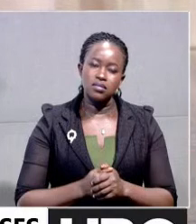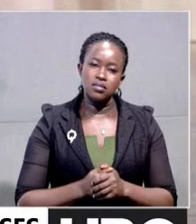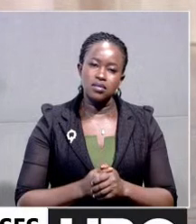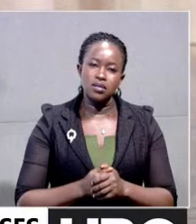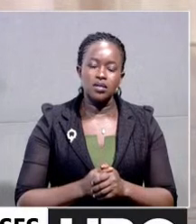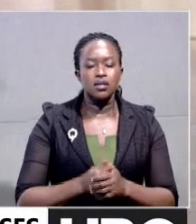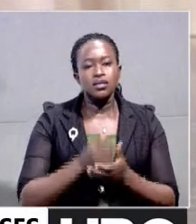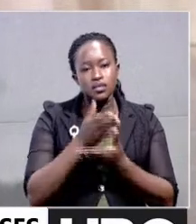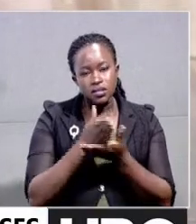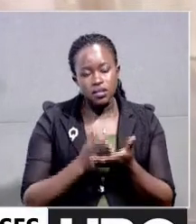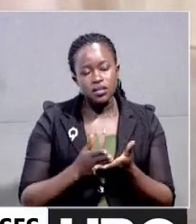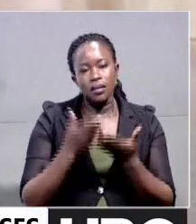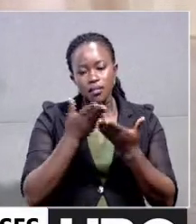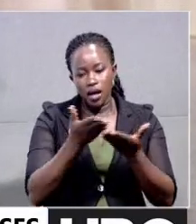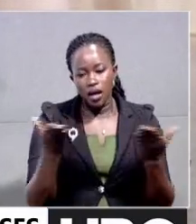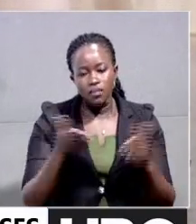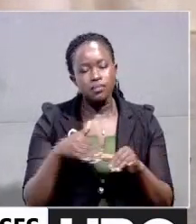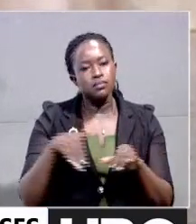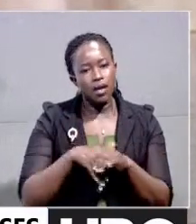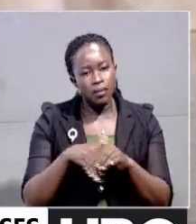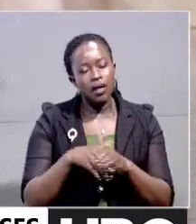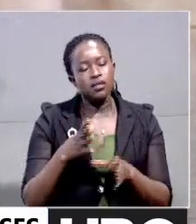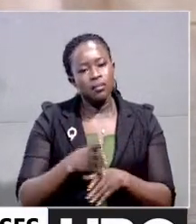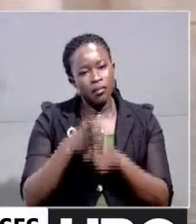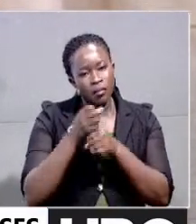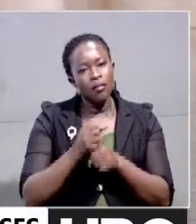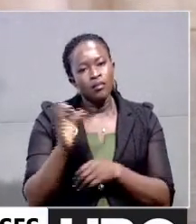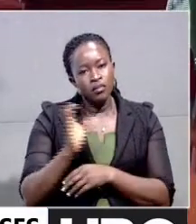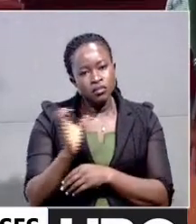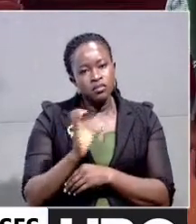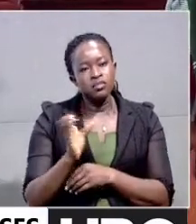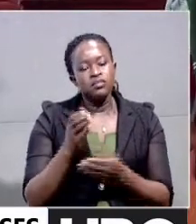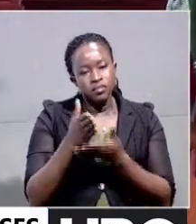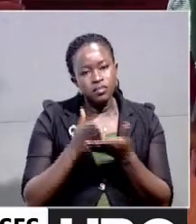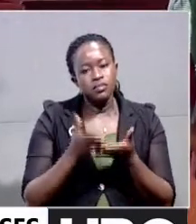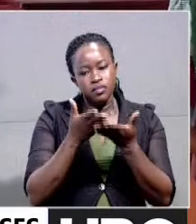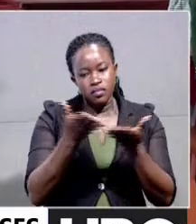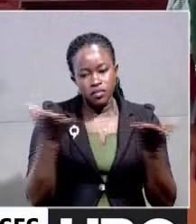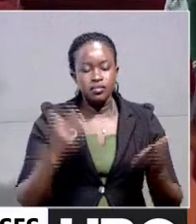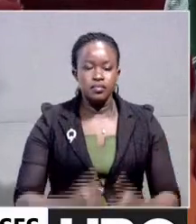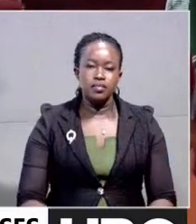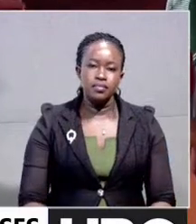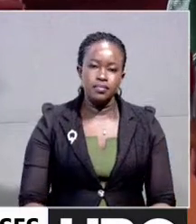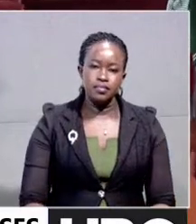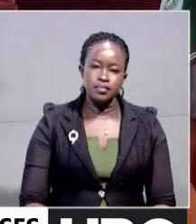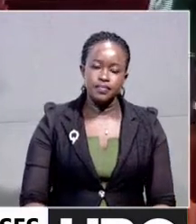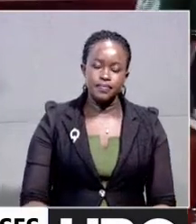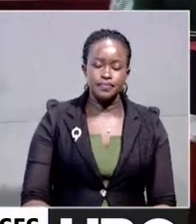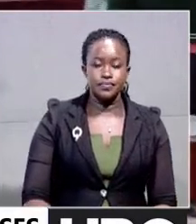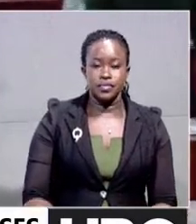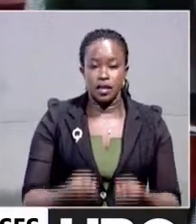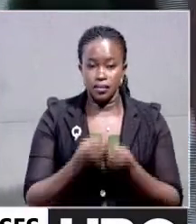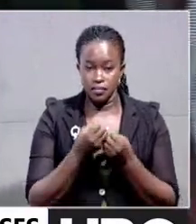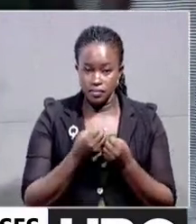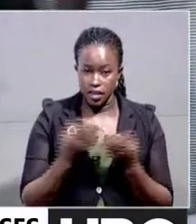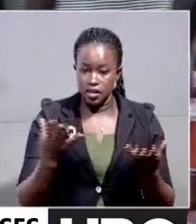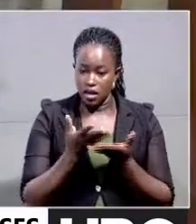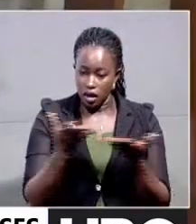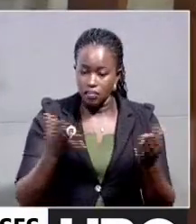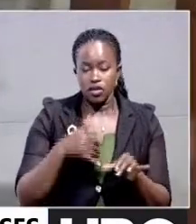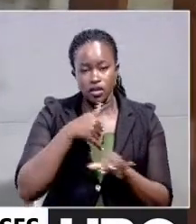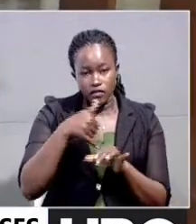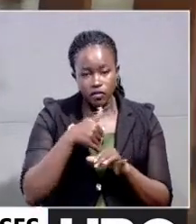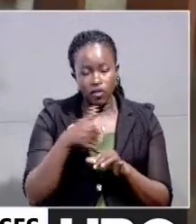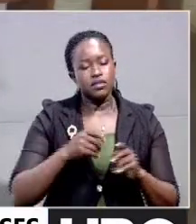Some of them are members of the budget committee. They are. Majority of those engaged in the